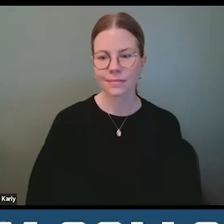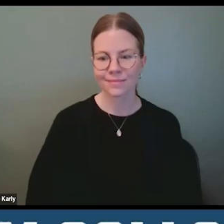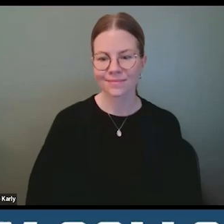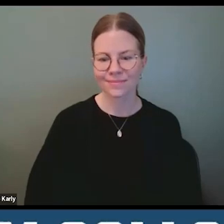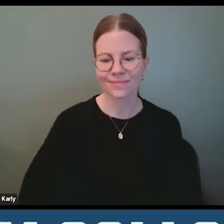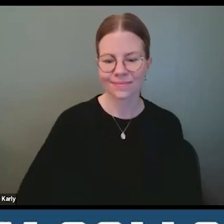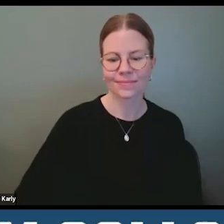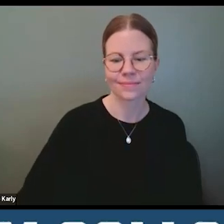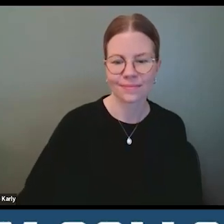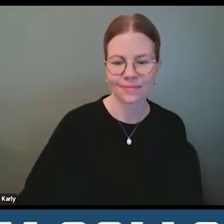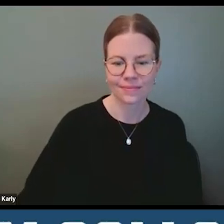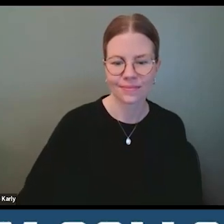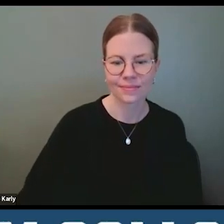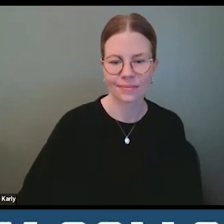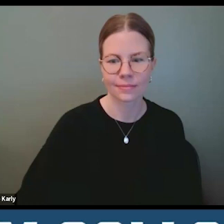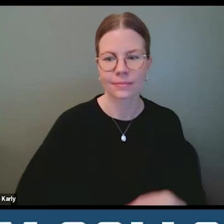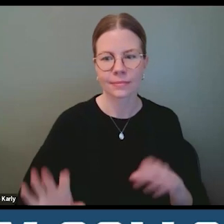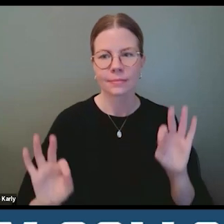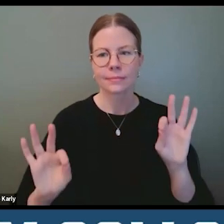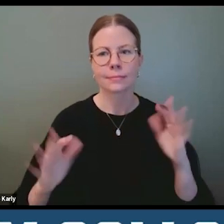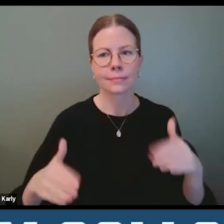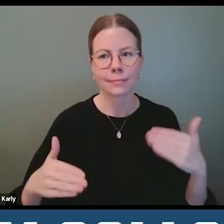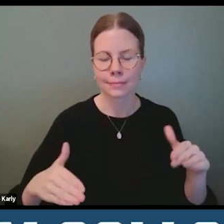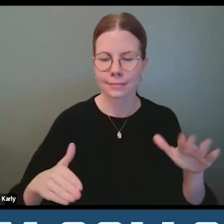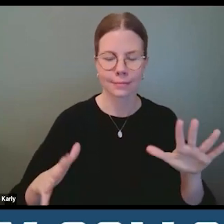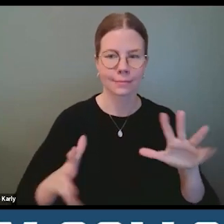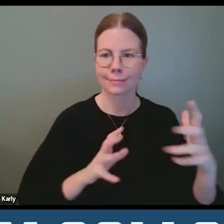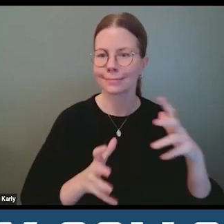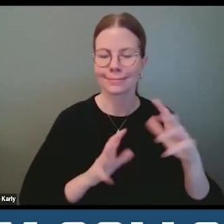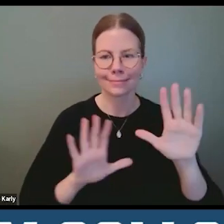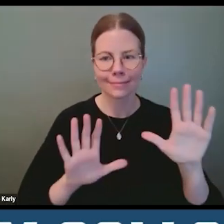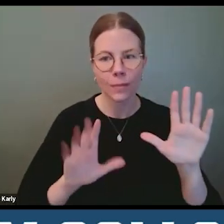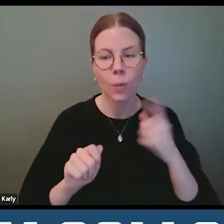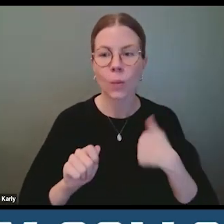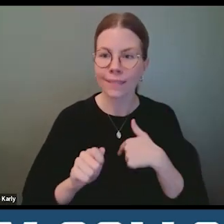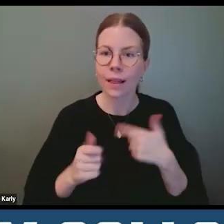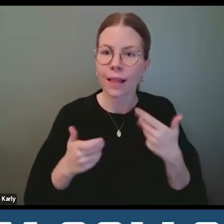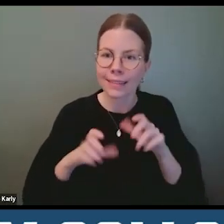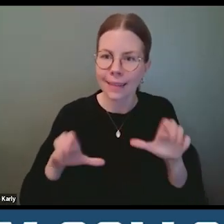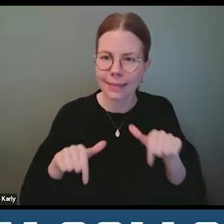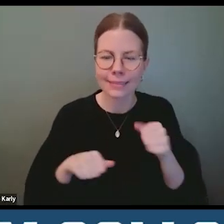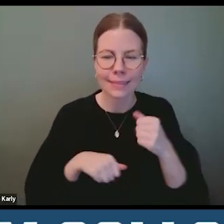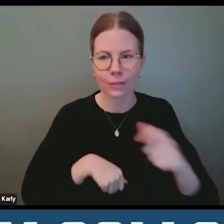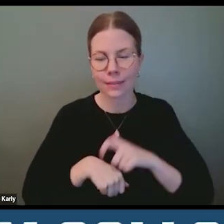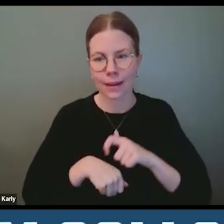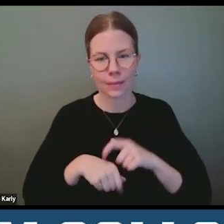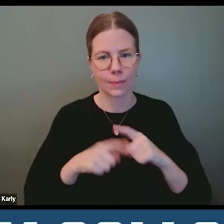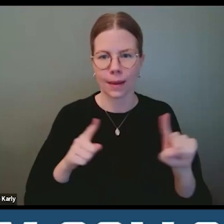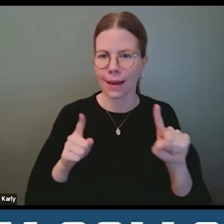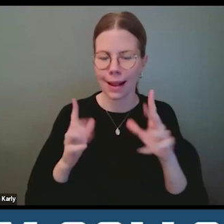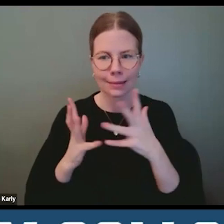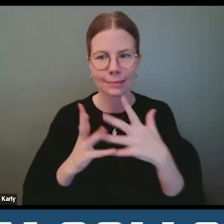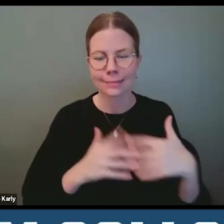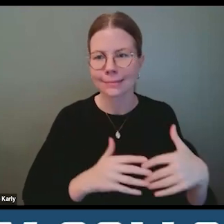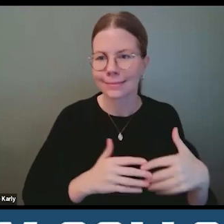Hello, everyone. We have done this a number of times, actually, and you wouldn't believe it. We're just trying to sort out getting our American